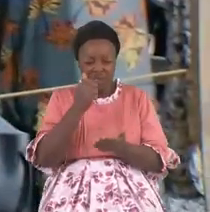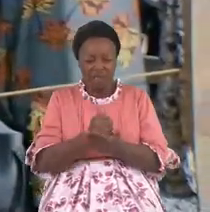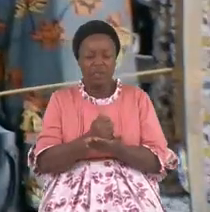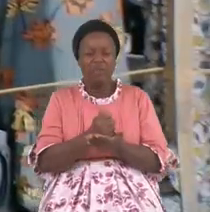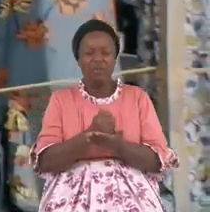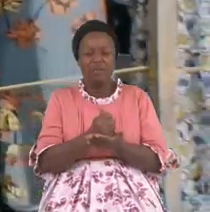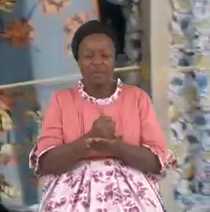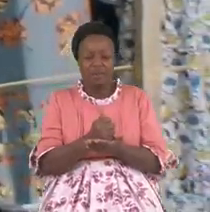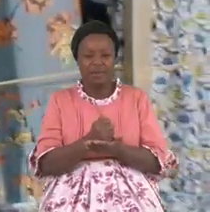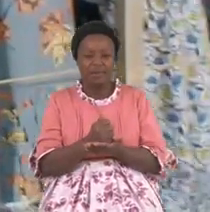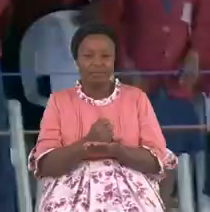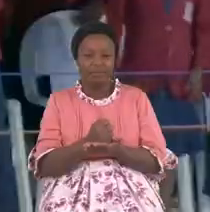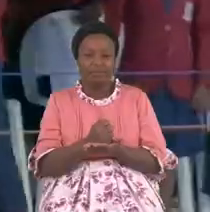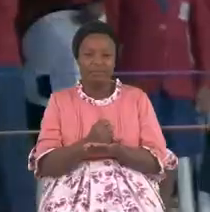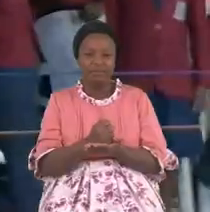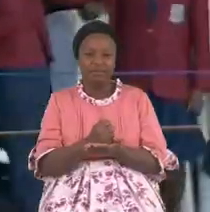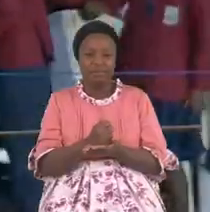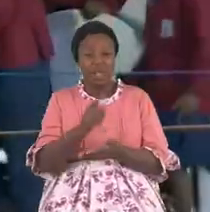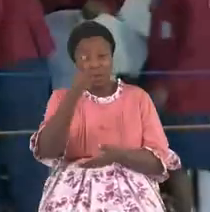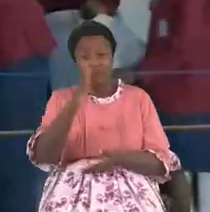God bless you. You can sit down.